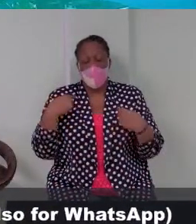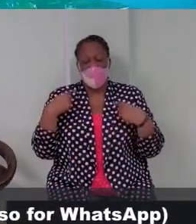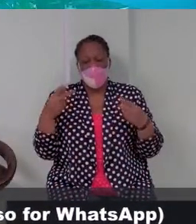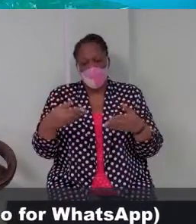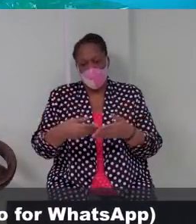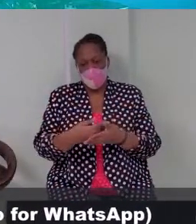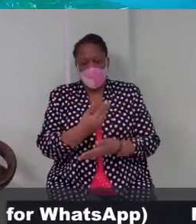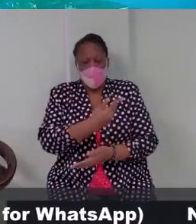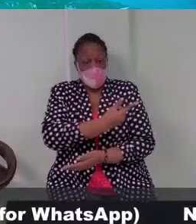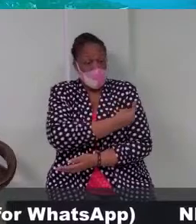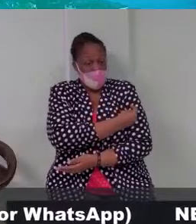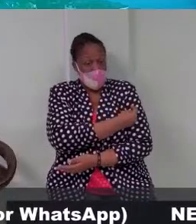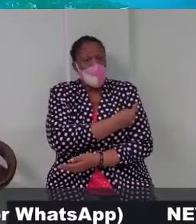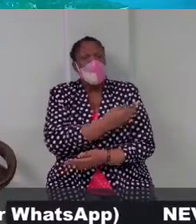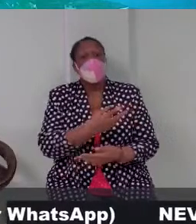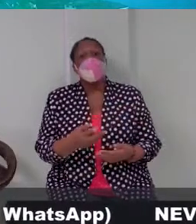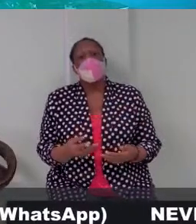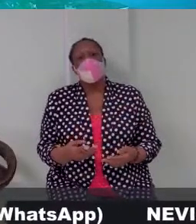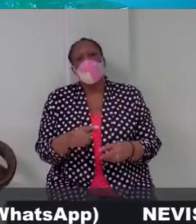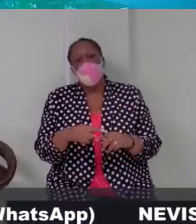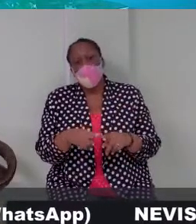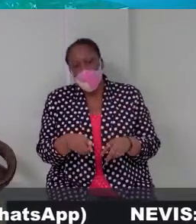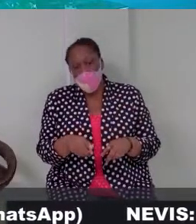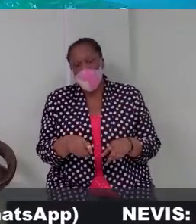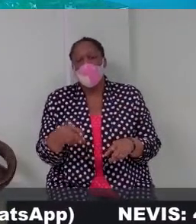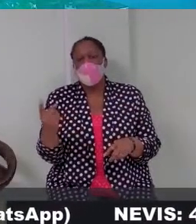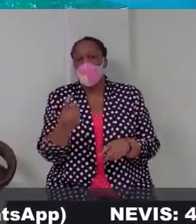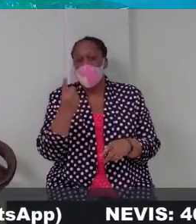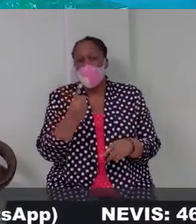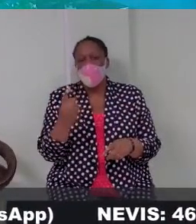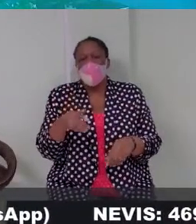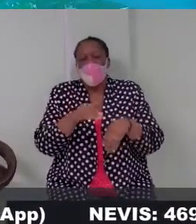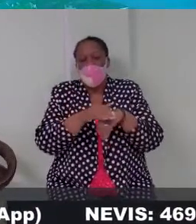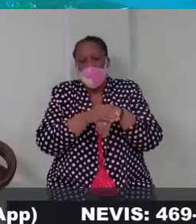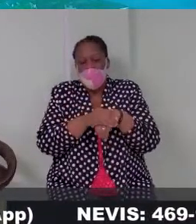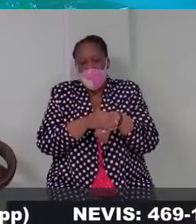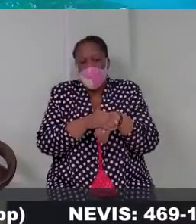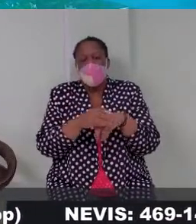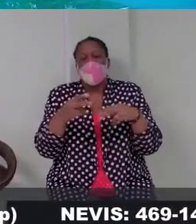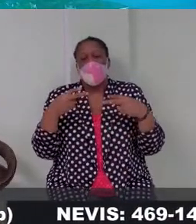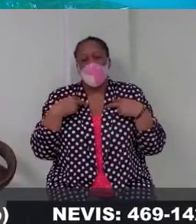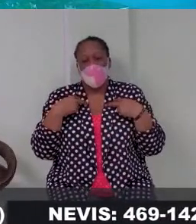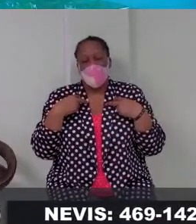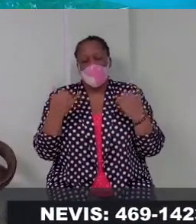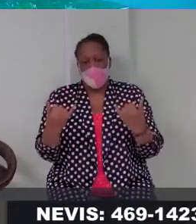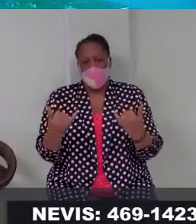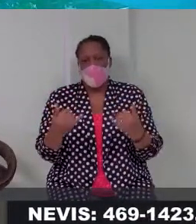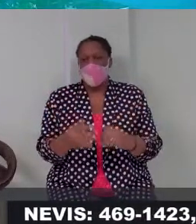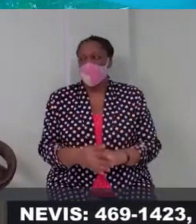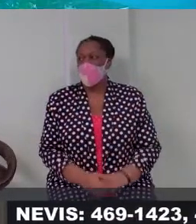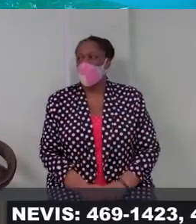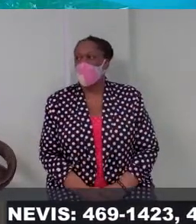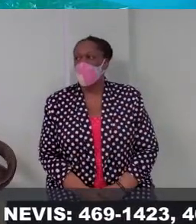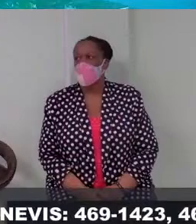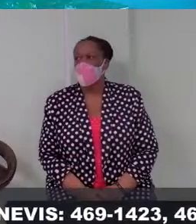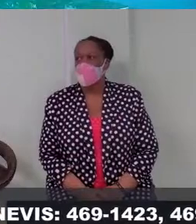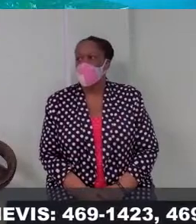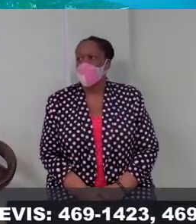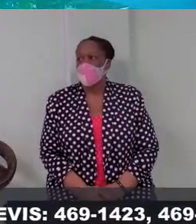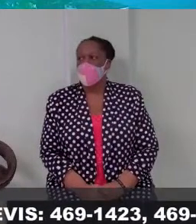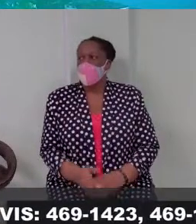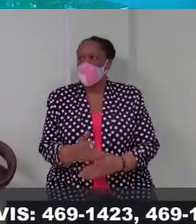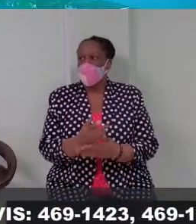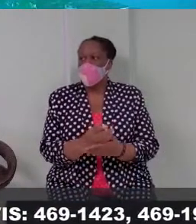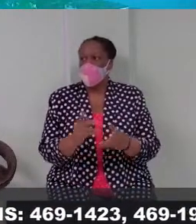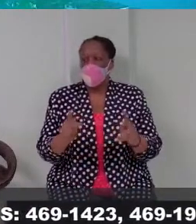COVAX and COVAX managing to secure 700 million doses of the vaccine or paying for